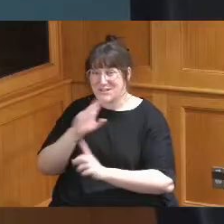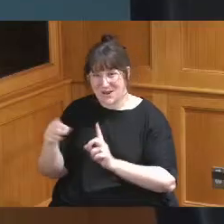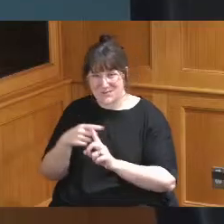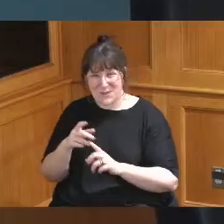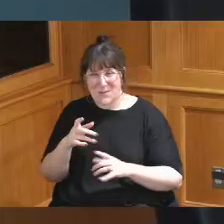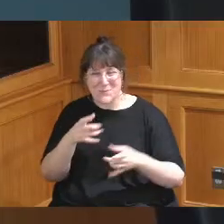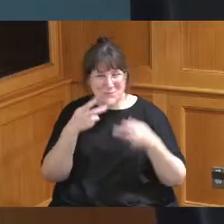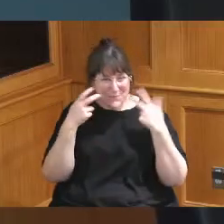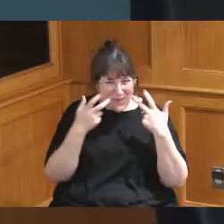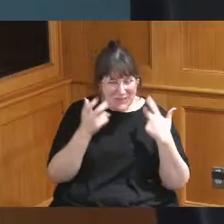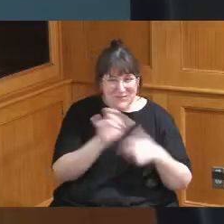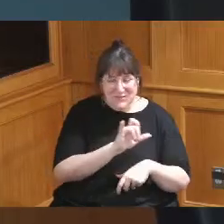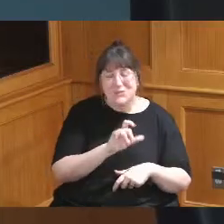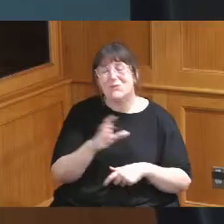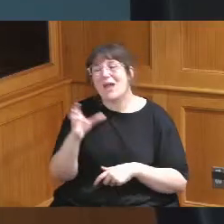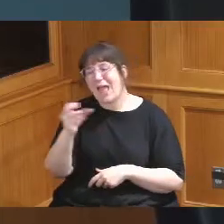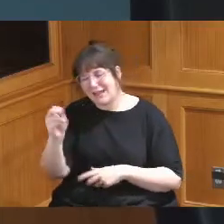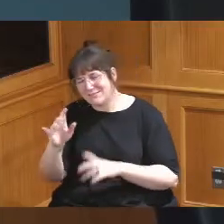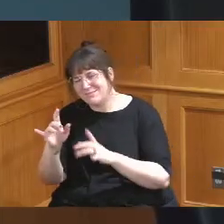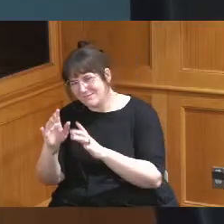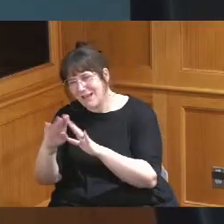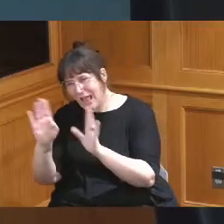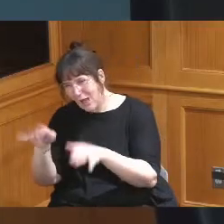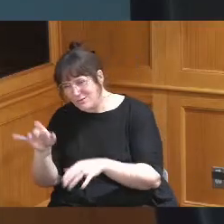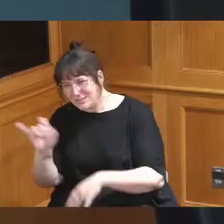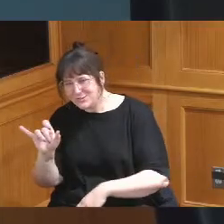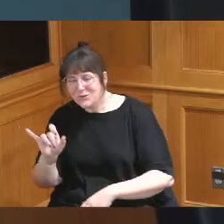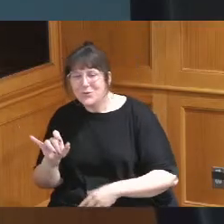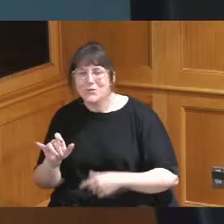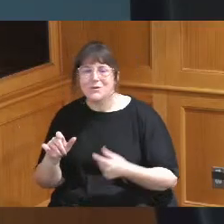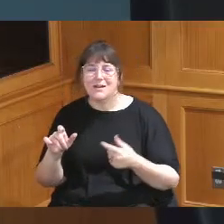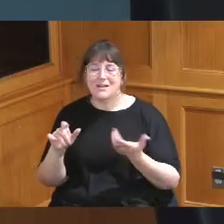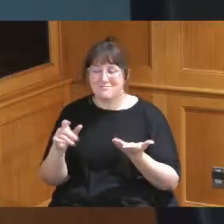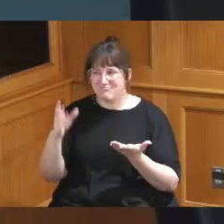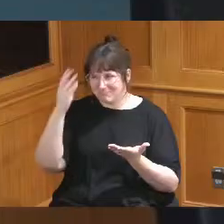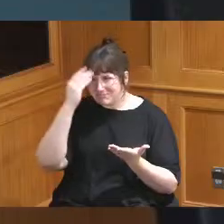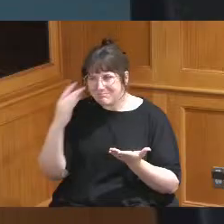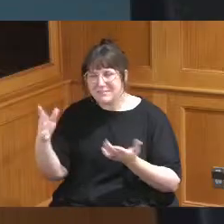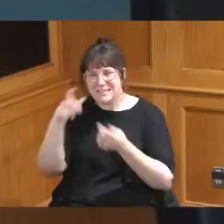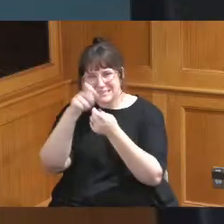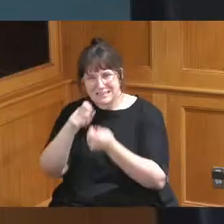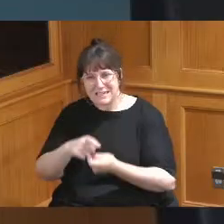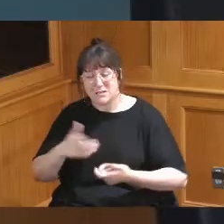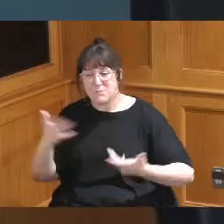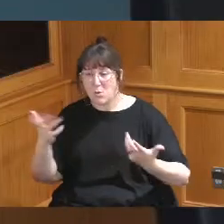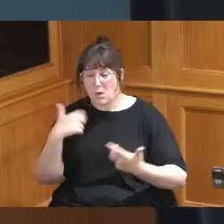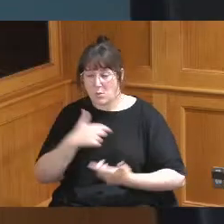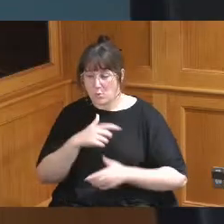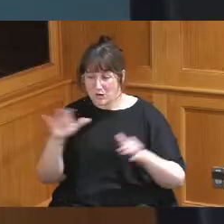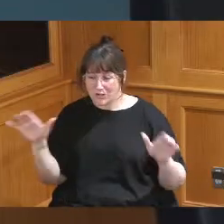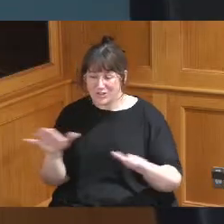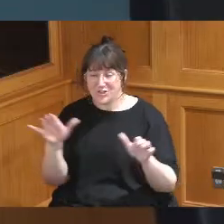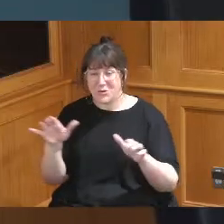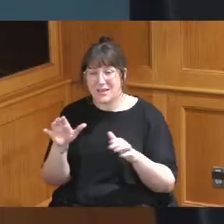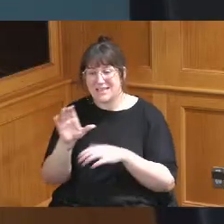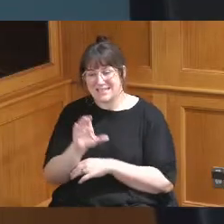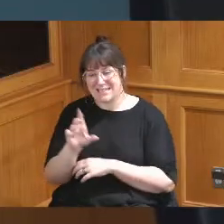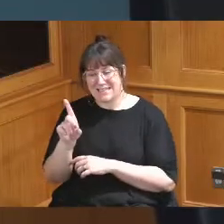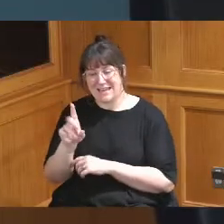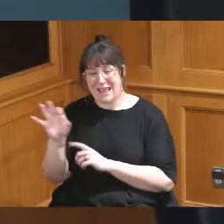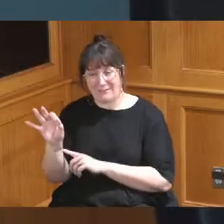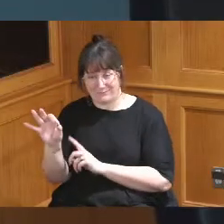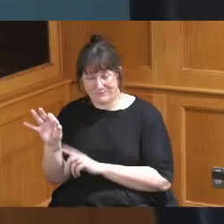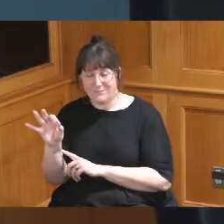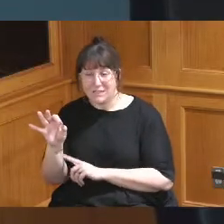and housing in particular. And commissioners, I was happy to give them some detail about what we've done by way of CDF to